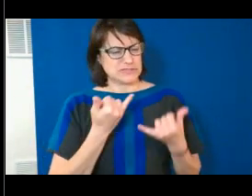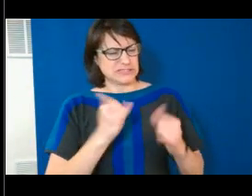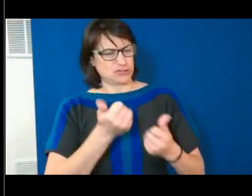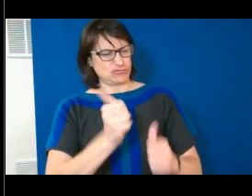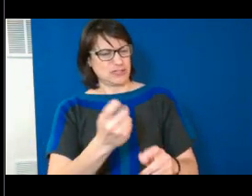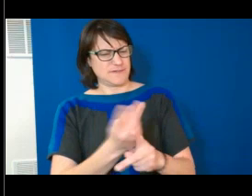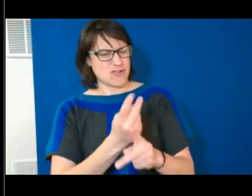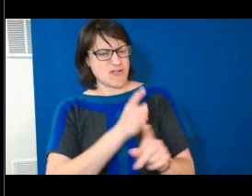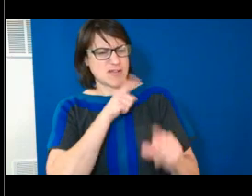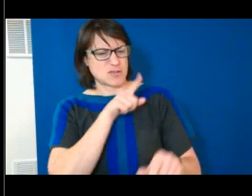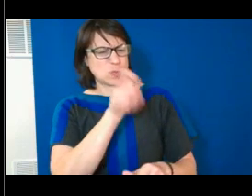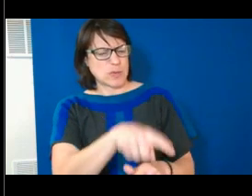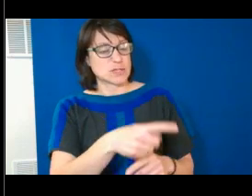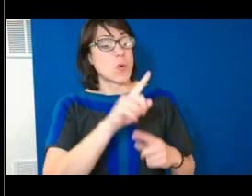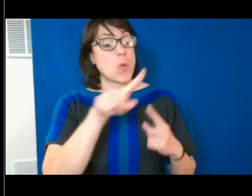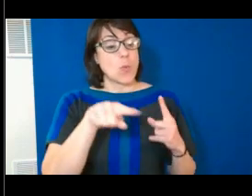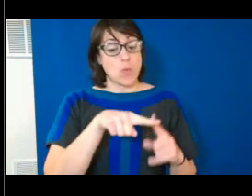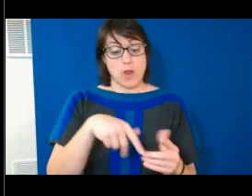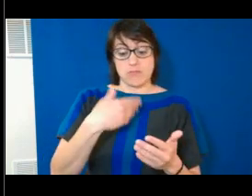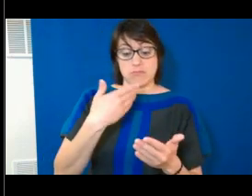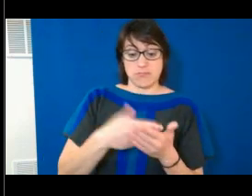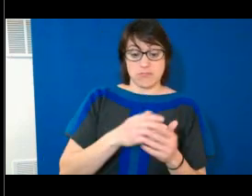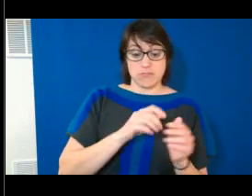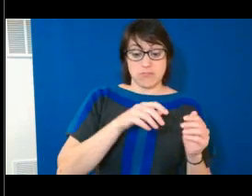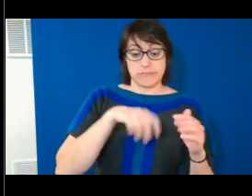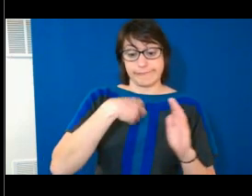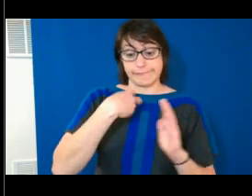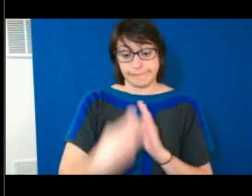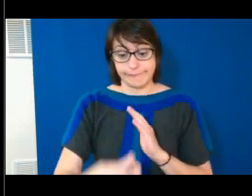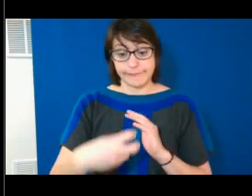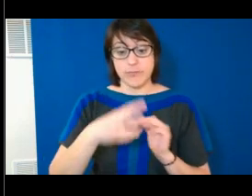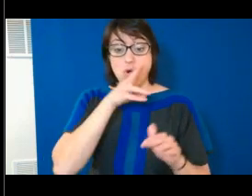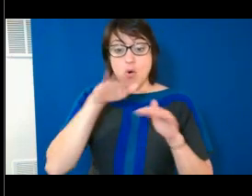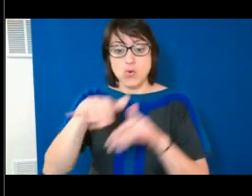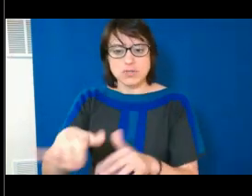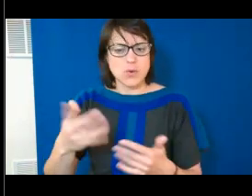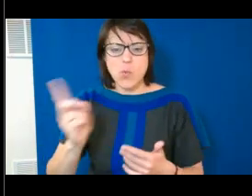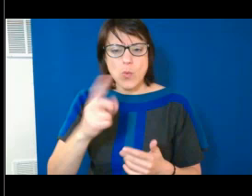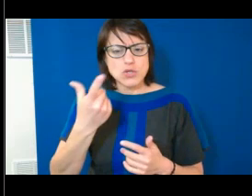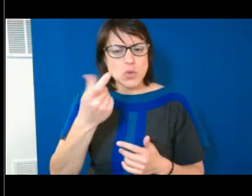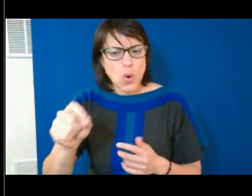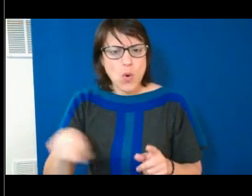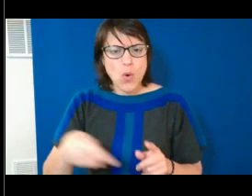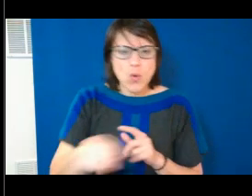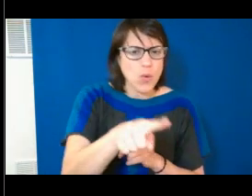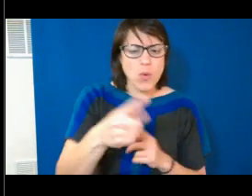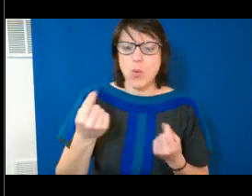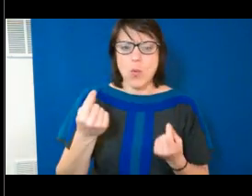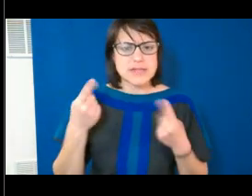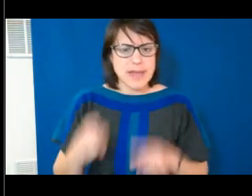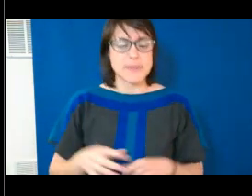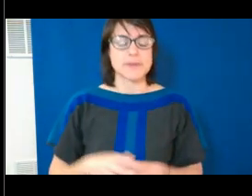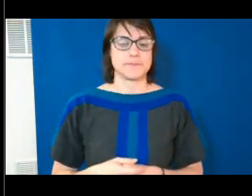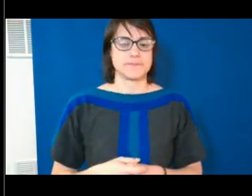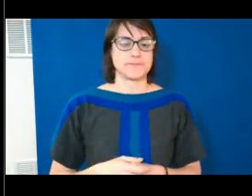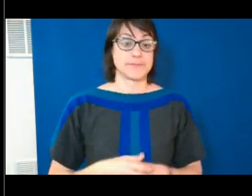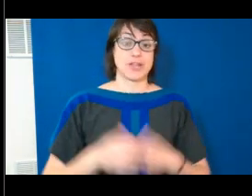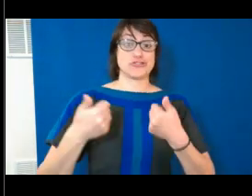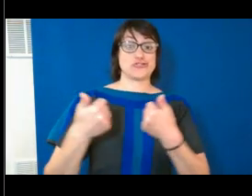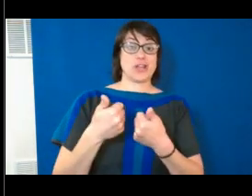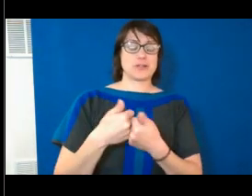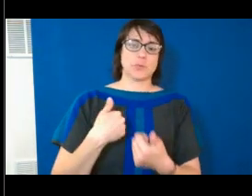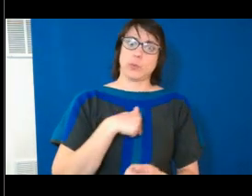end up once in the ocean? Next slide. In terms of challenges, I think we could spend the next 3 days